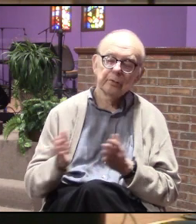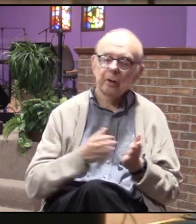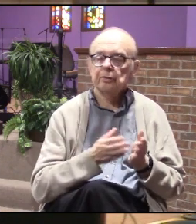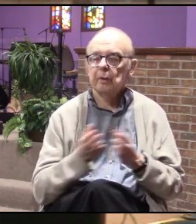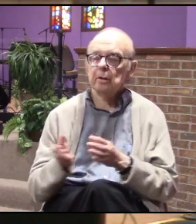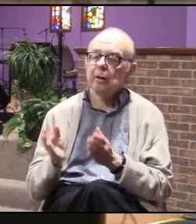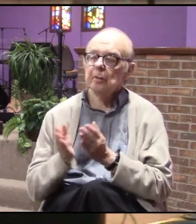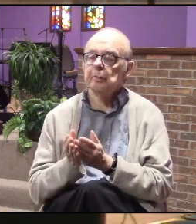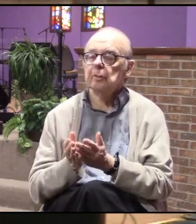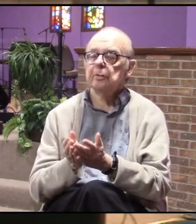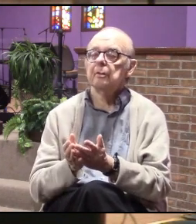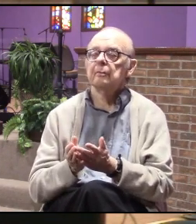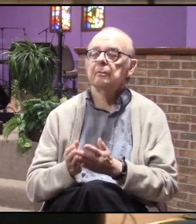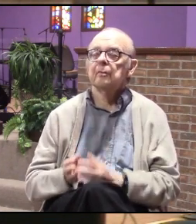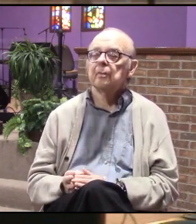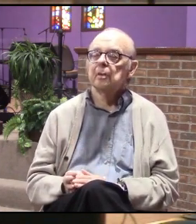around.